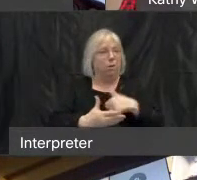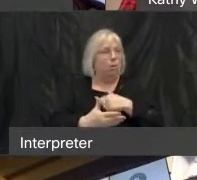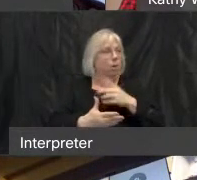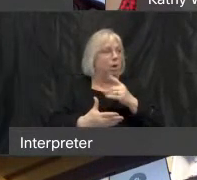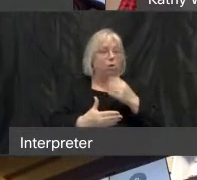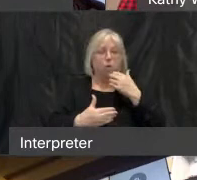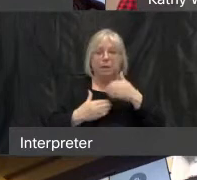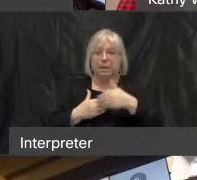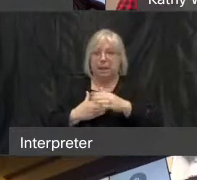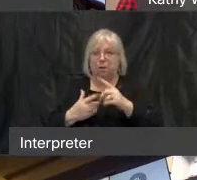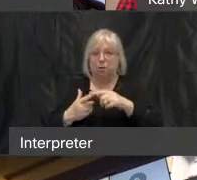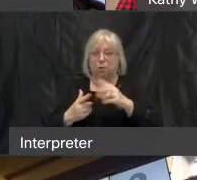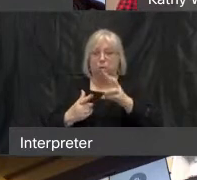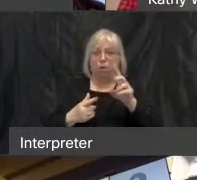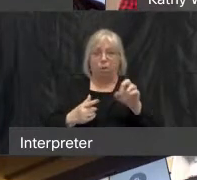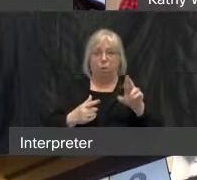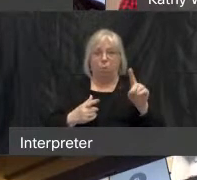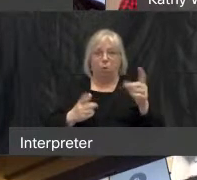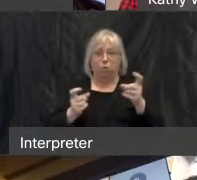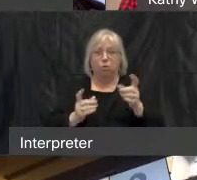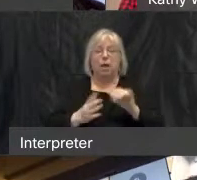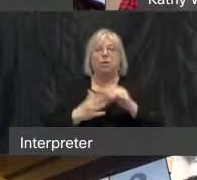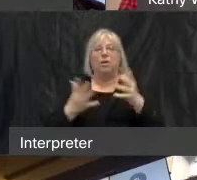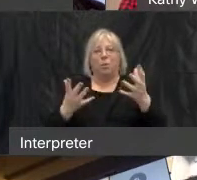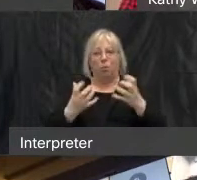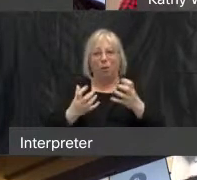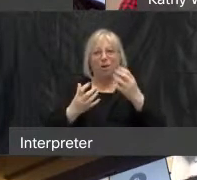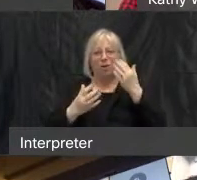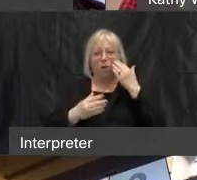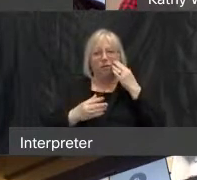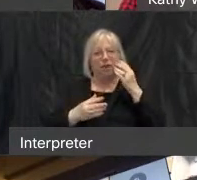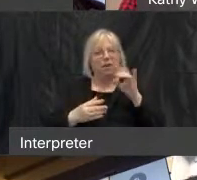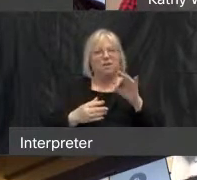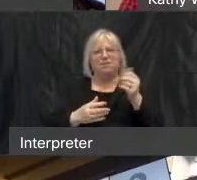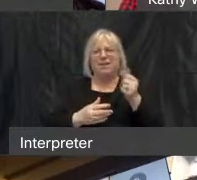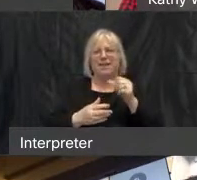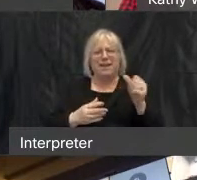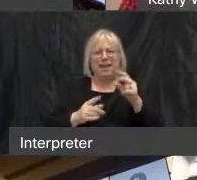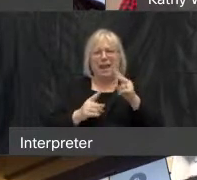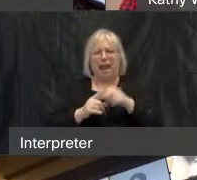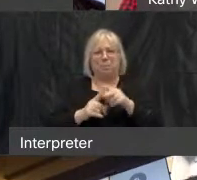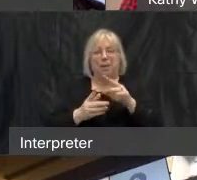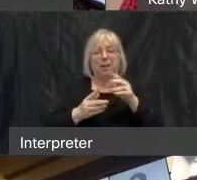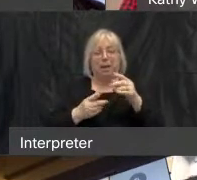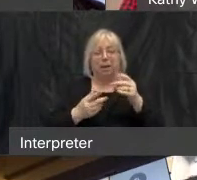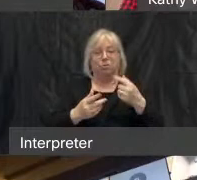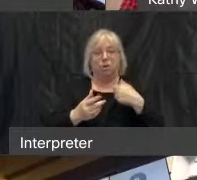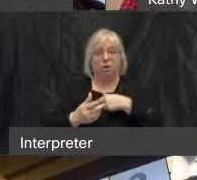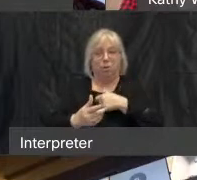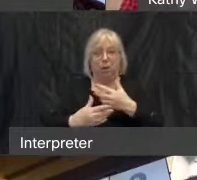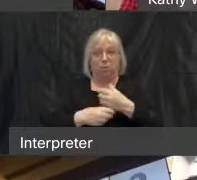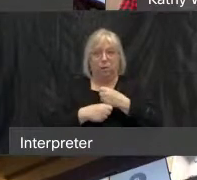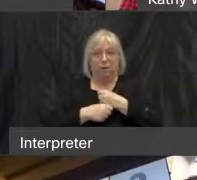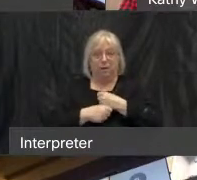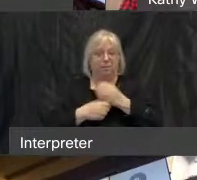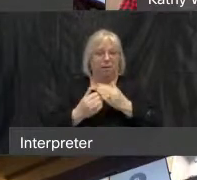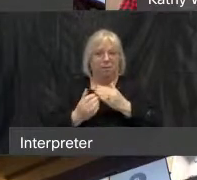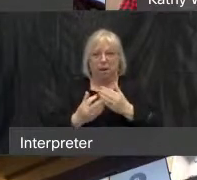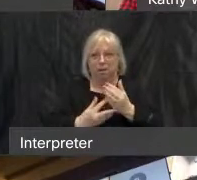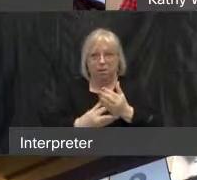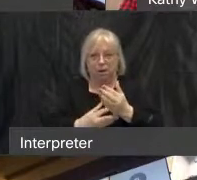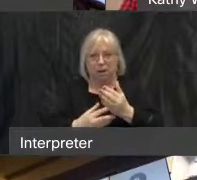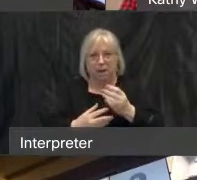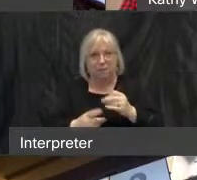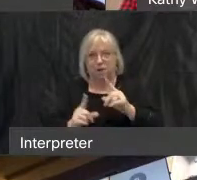to the ward directors that want notification of any application that comes through the Planning Commission, whether it goes to the